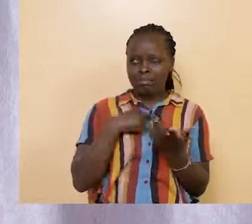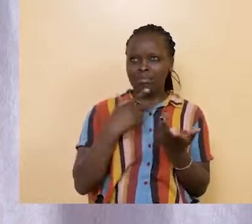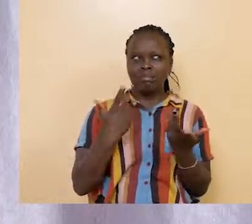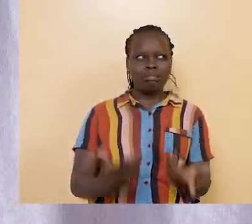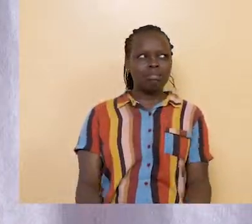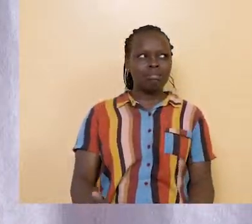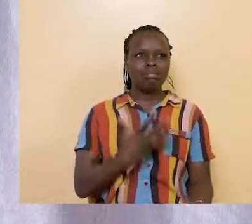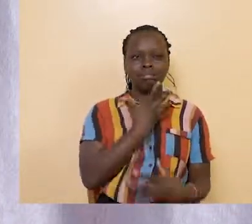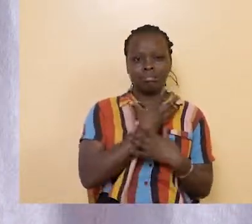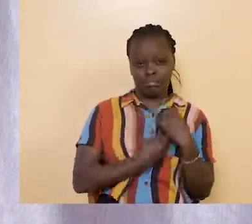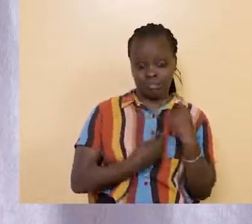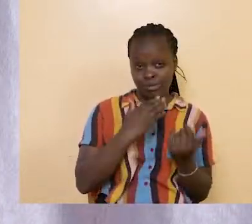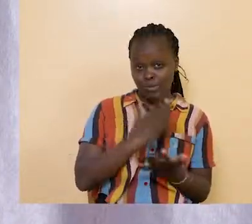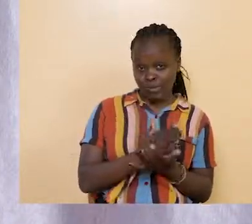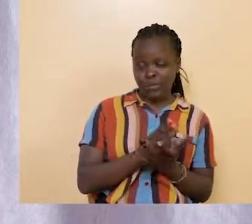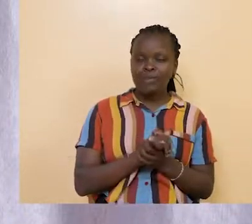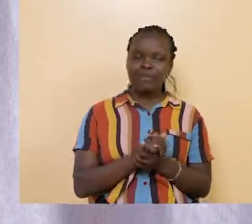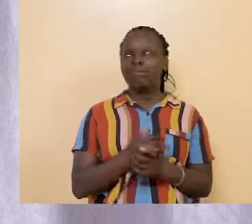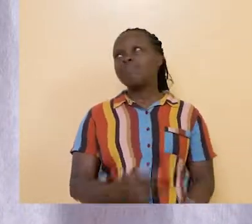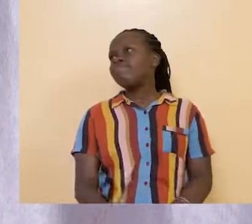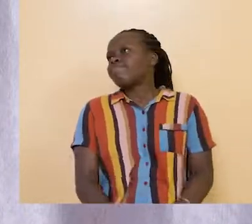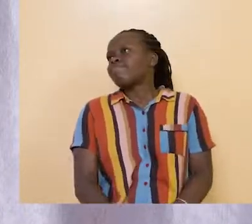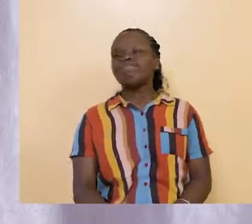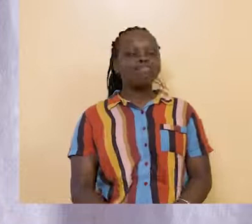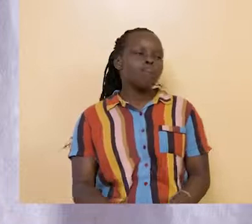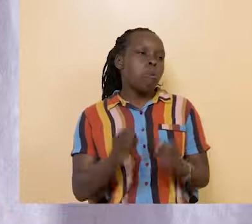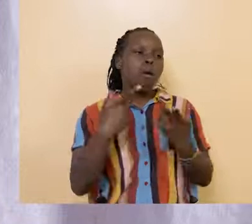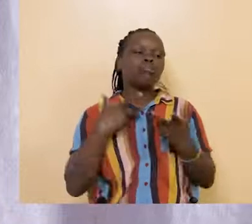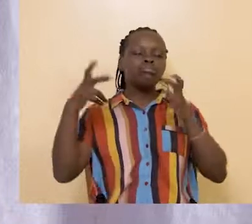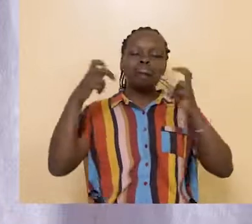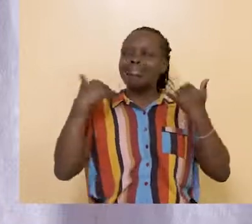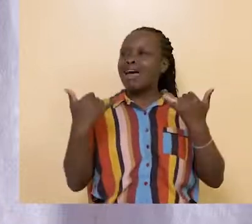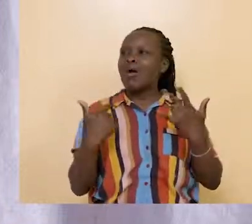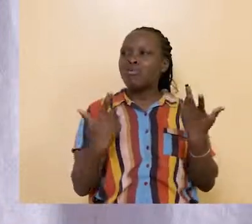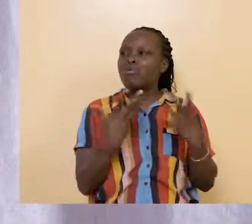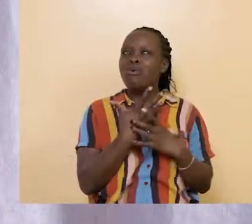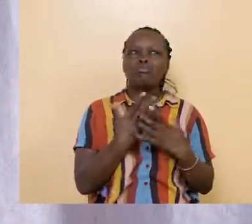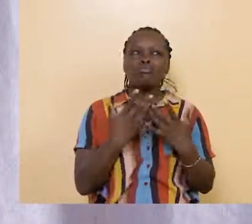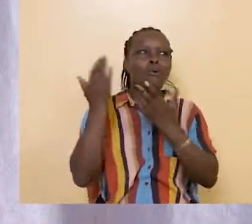bunch, right? It would be like, okay, so we are hopeless.